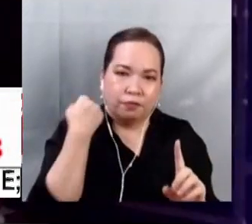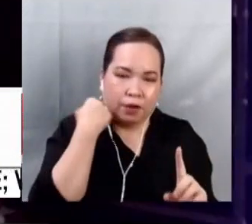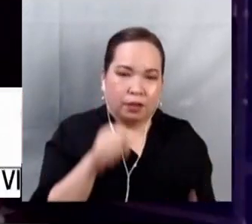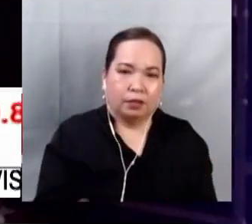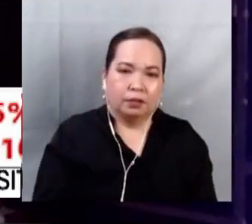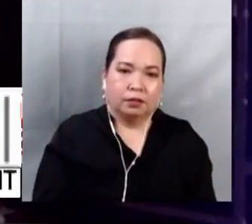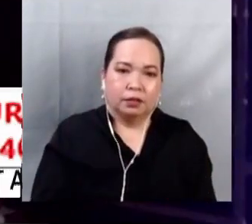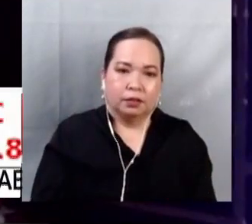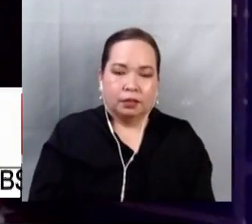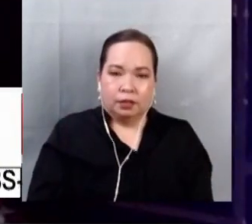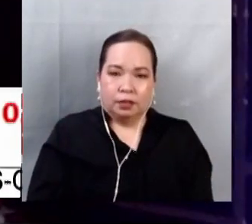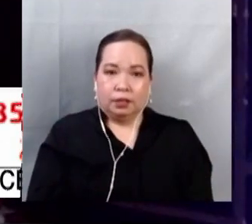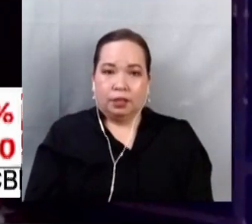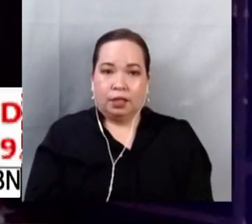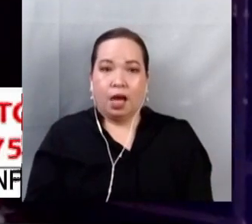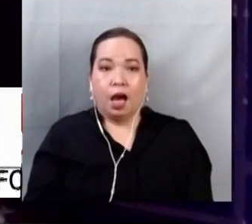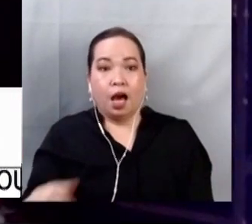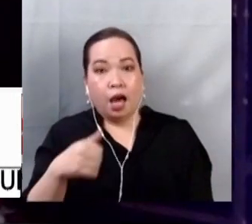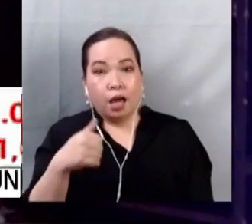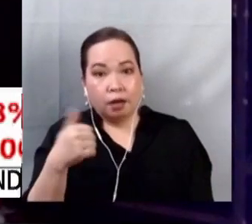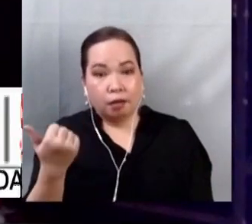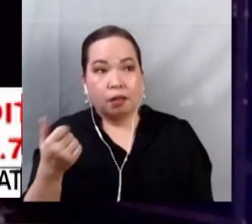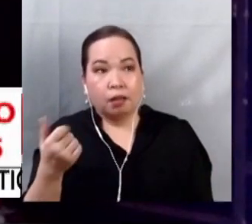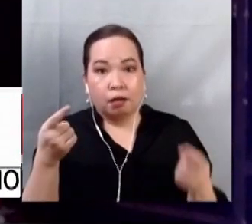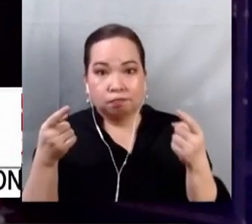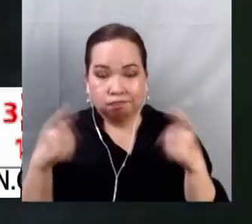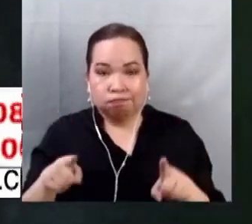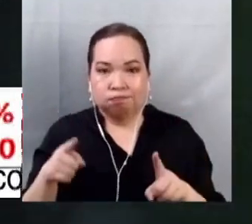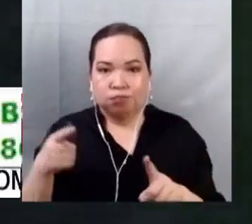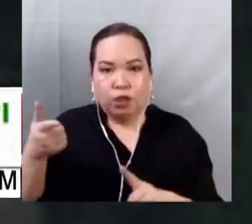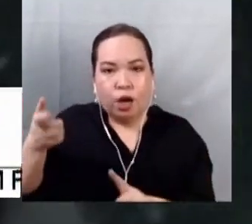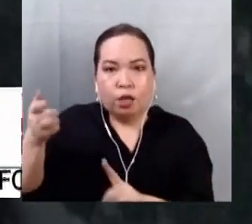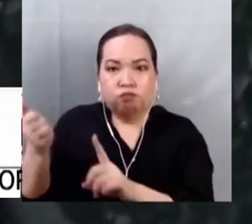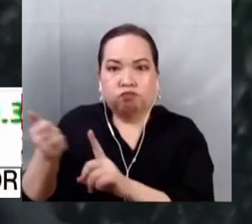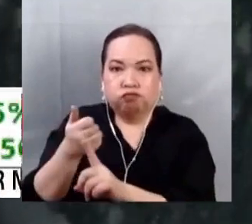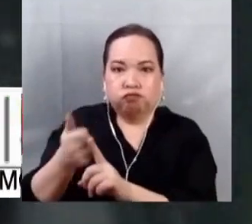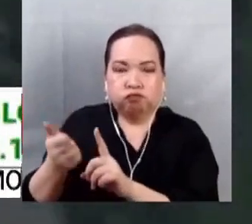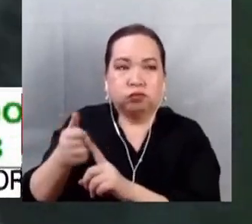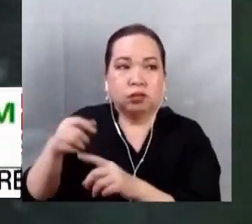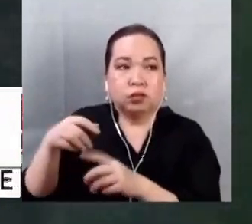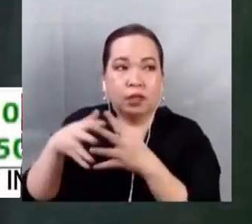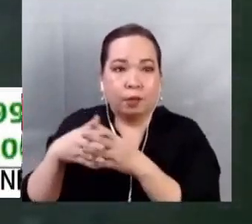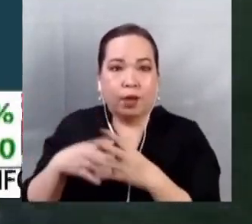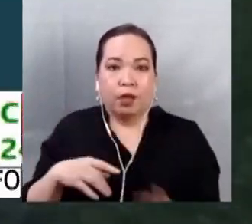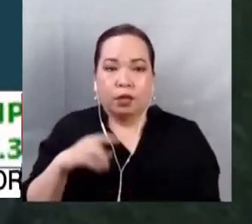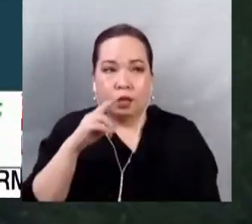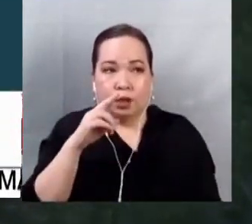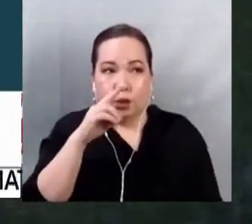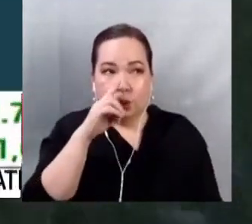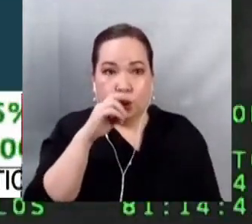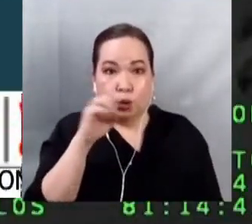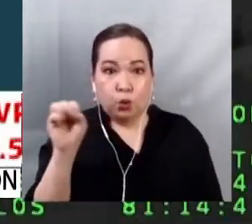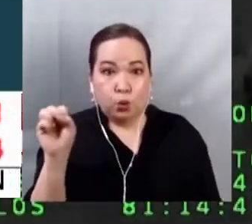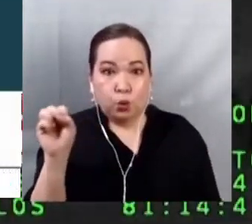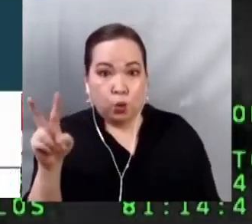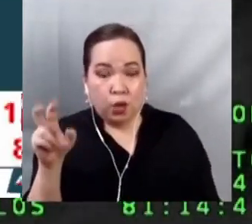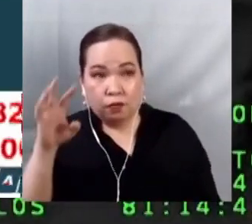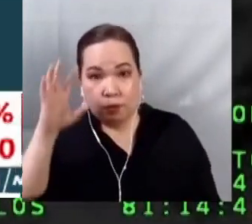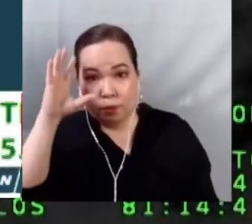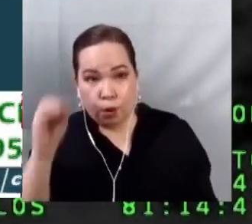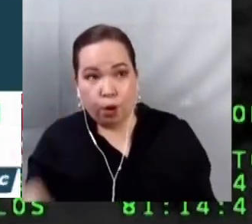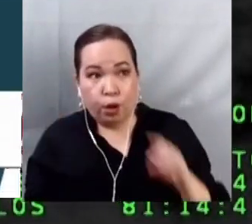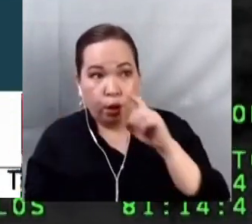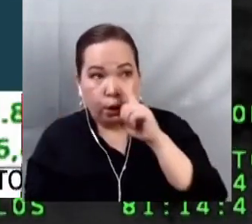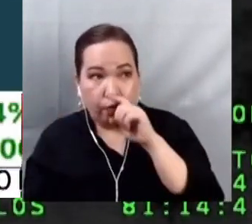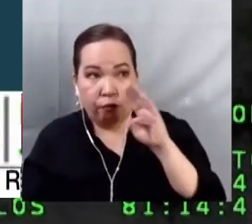Another incident of gun violence in the U.S. A 12-year-old boy and a 14-year-old girl who ran away from a group home